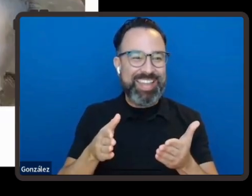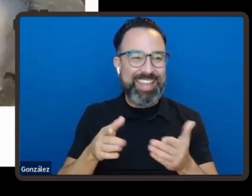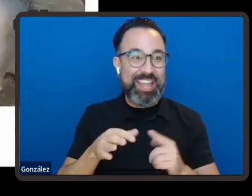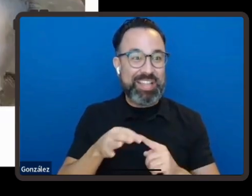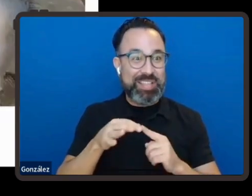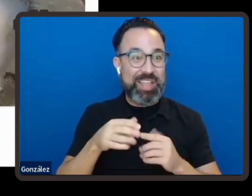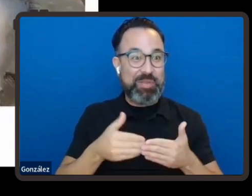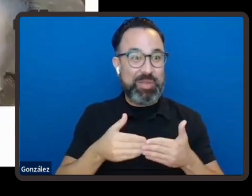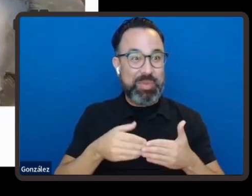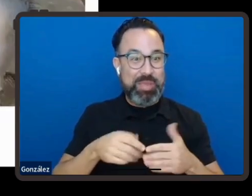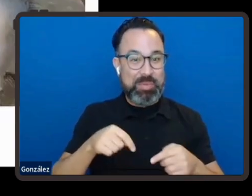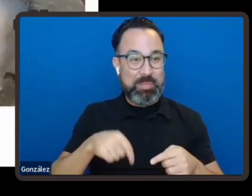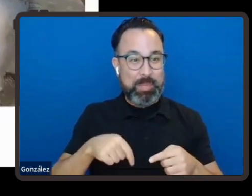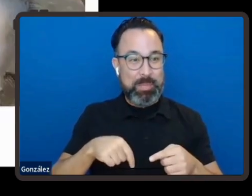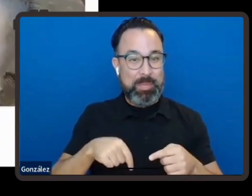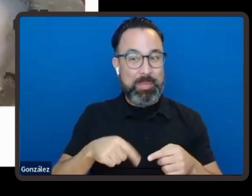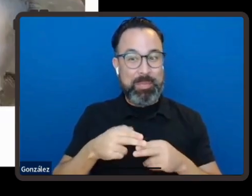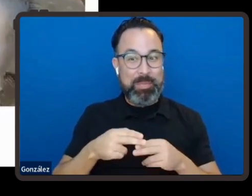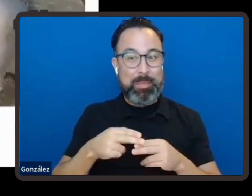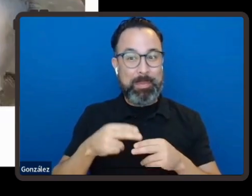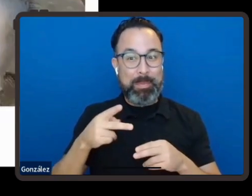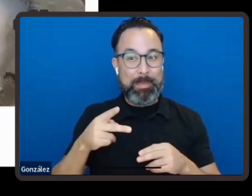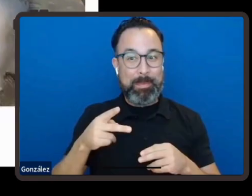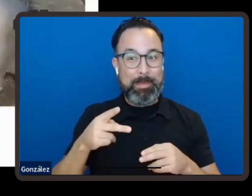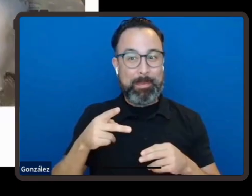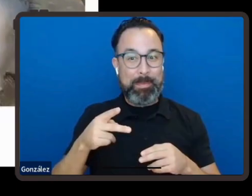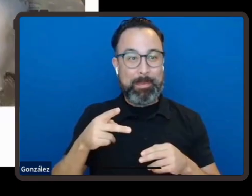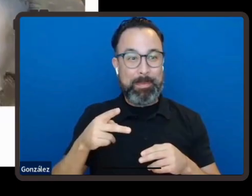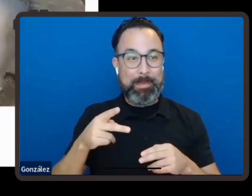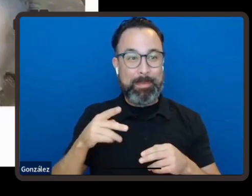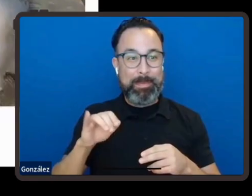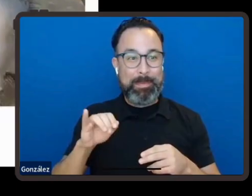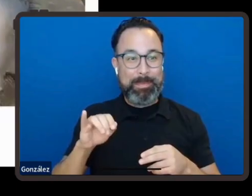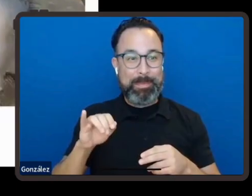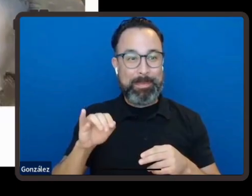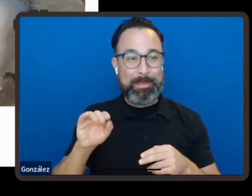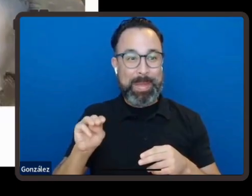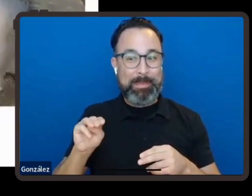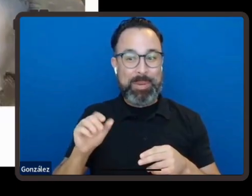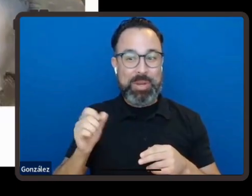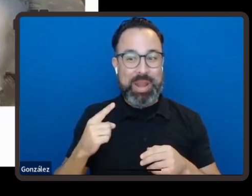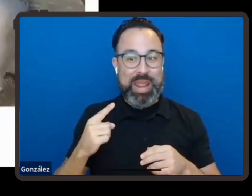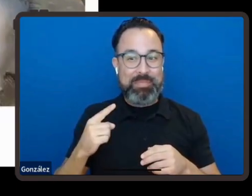called Pim. Yes, Pim. Don't ask me. Okay, it's Willem.